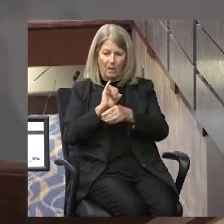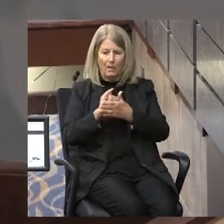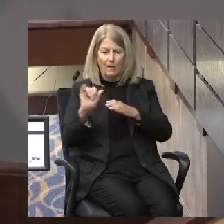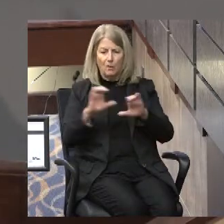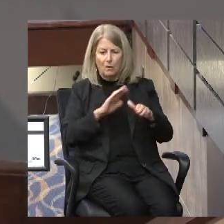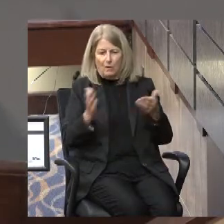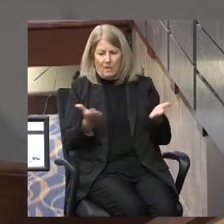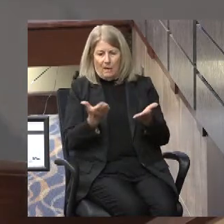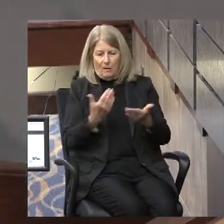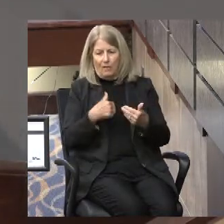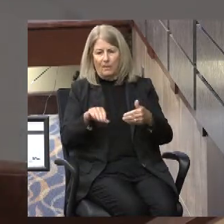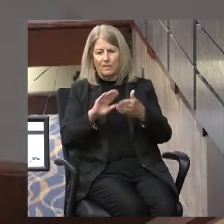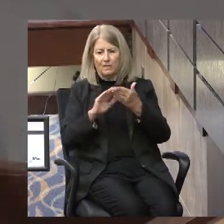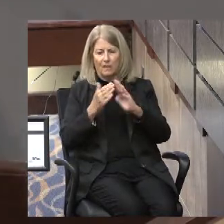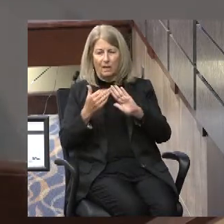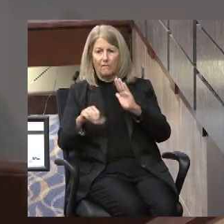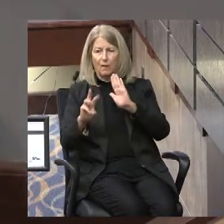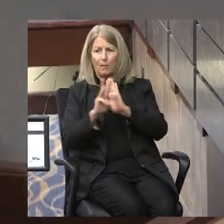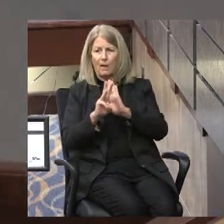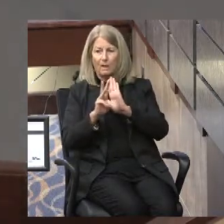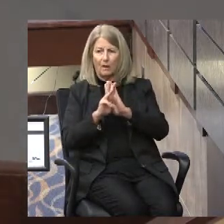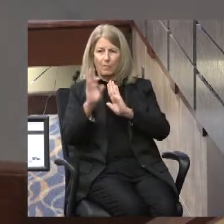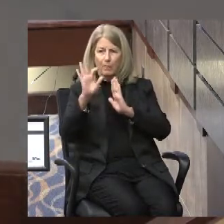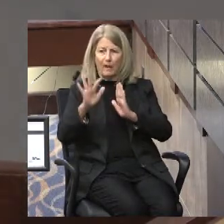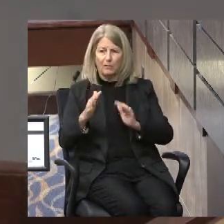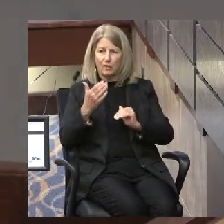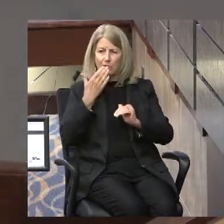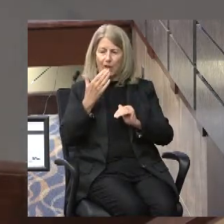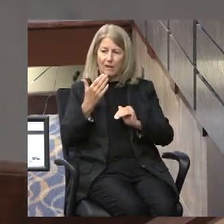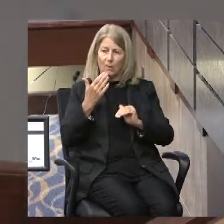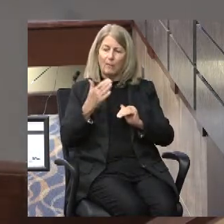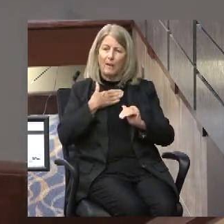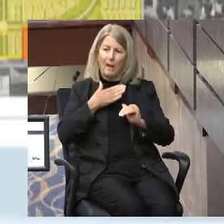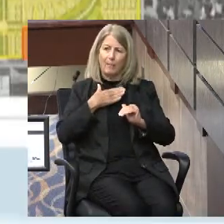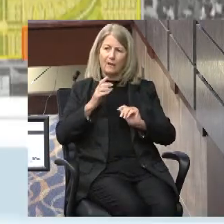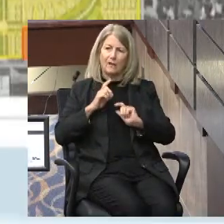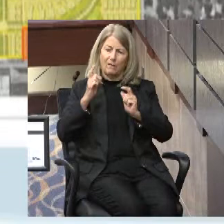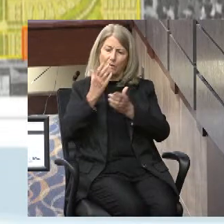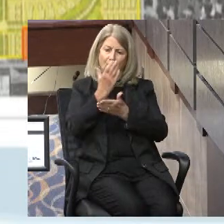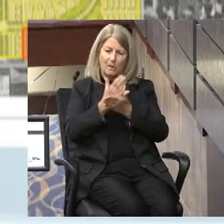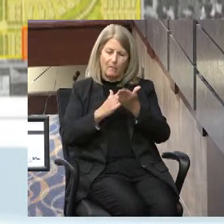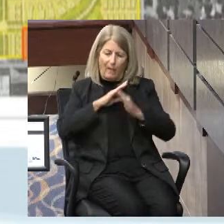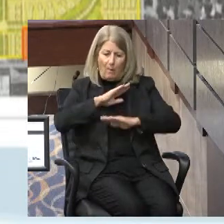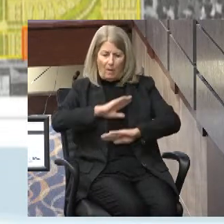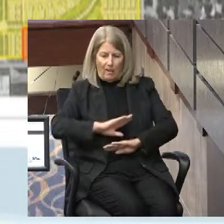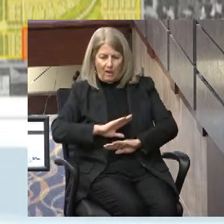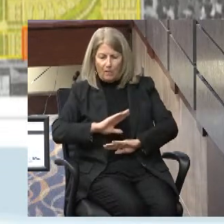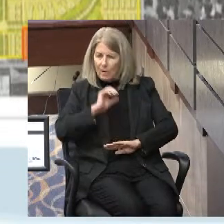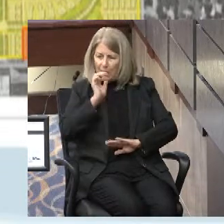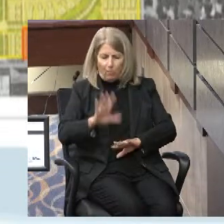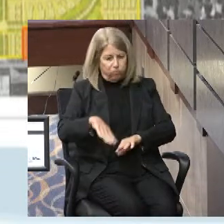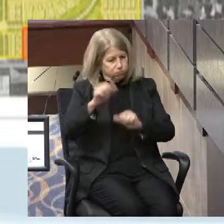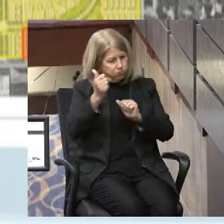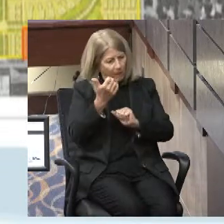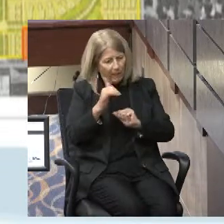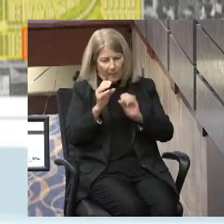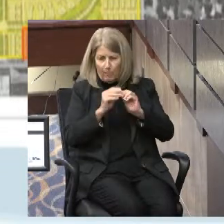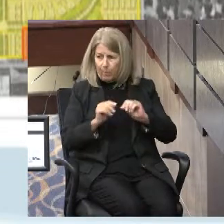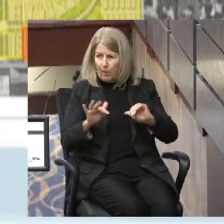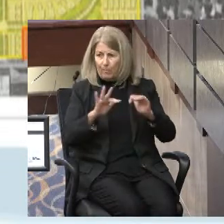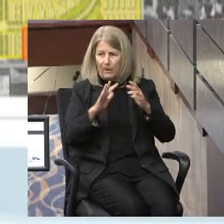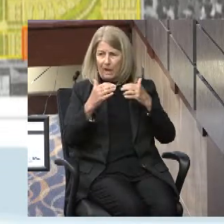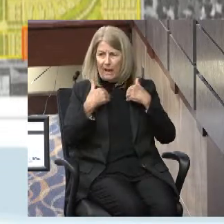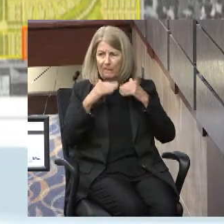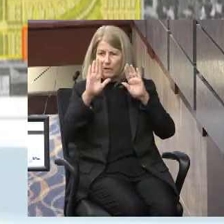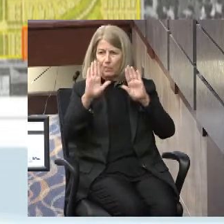Waco. Pastor, thank you so much. I'm glad to give you that, hopefully some relief that we are not taking any property. So have a great day.